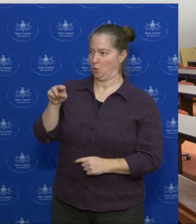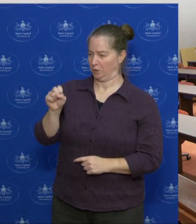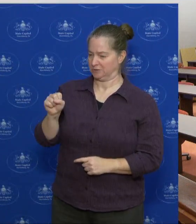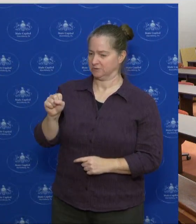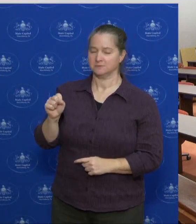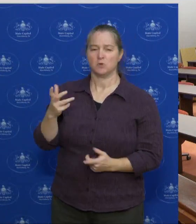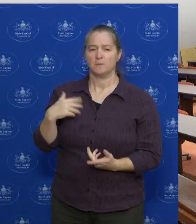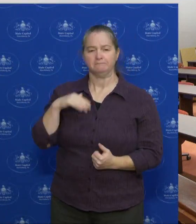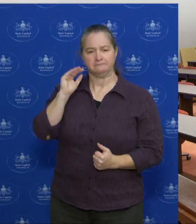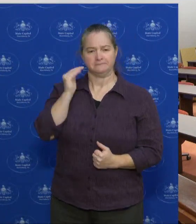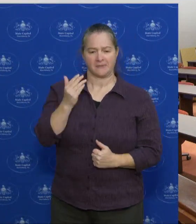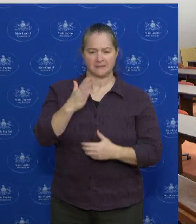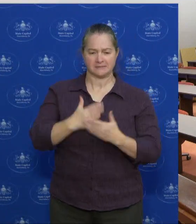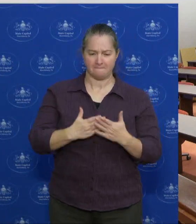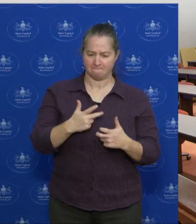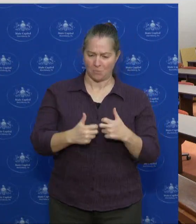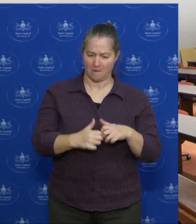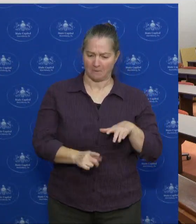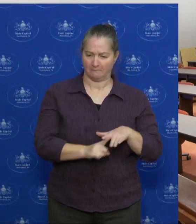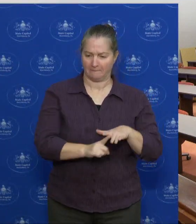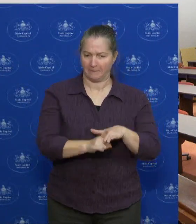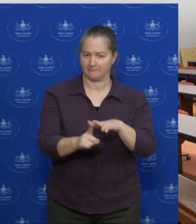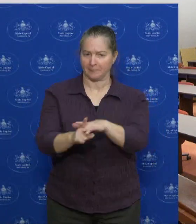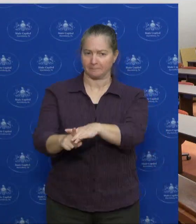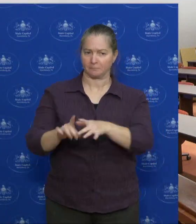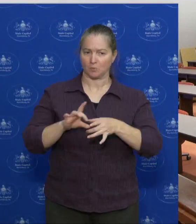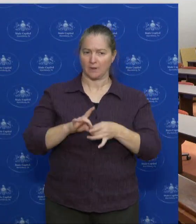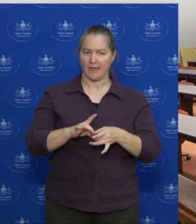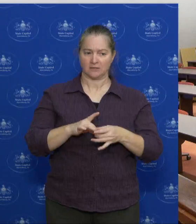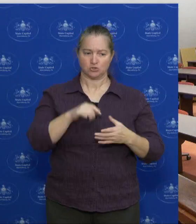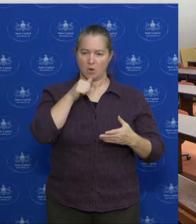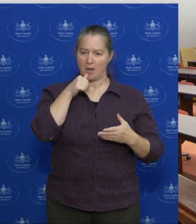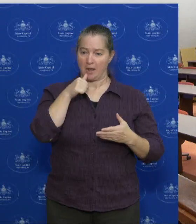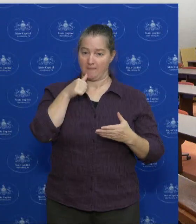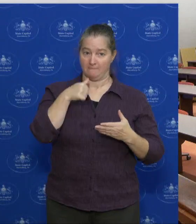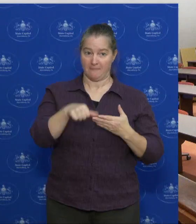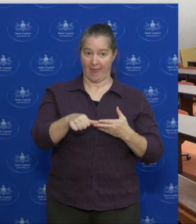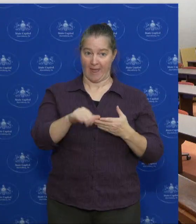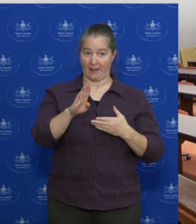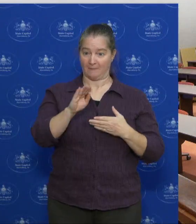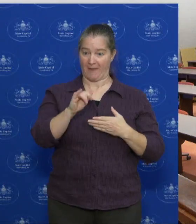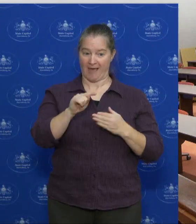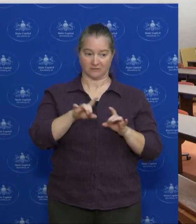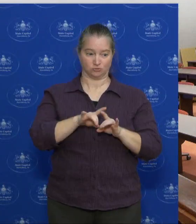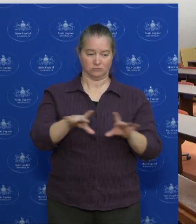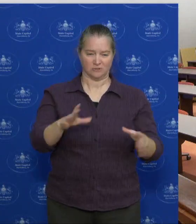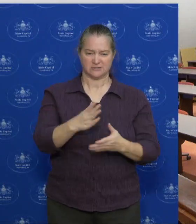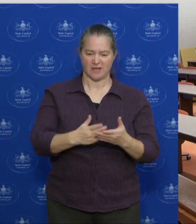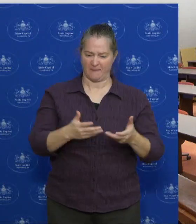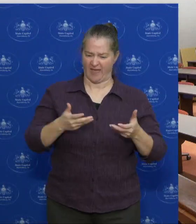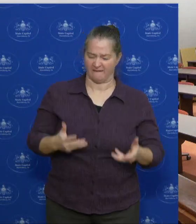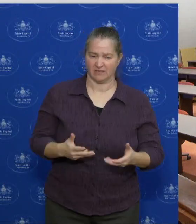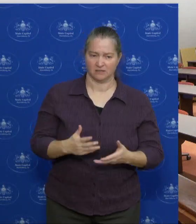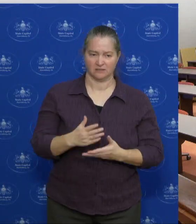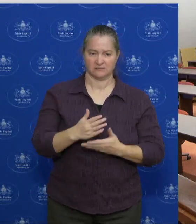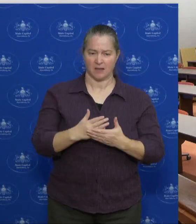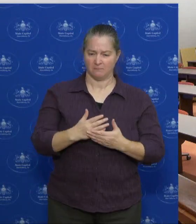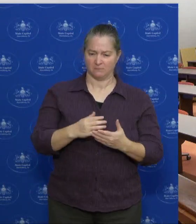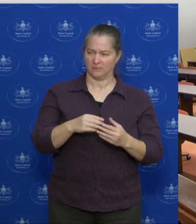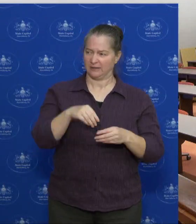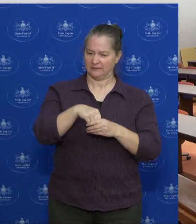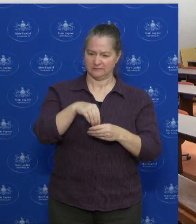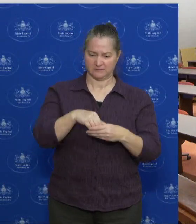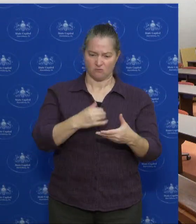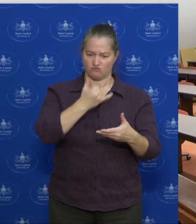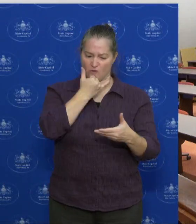have been a couple of snafus, hiccups in terms of distribution of mail-in ballots. Some were too heavy. Some gave the wrong instructions in terms